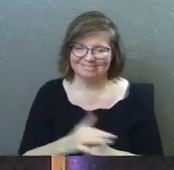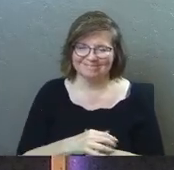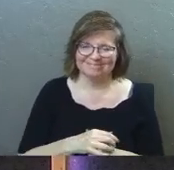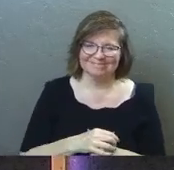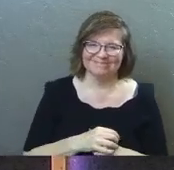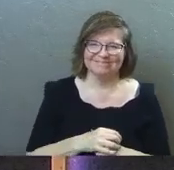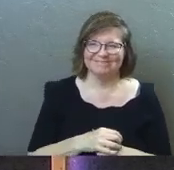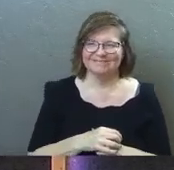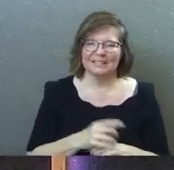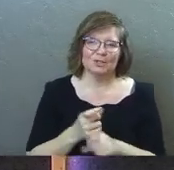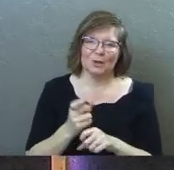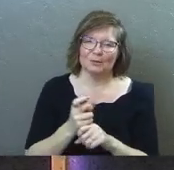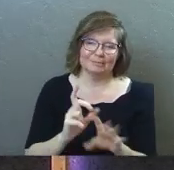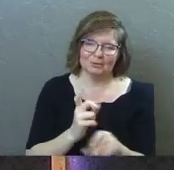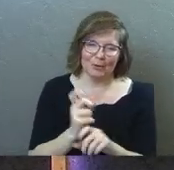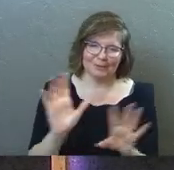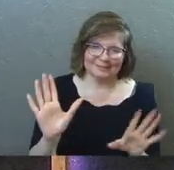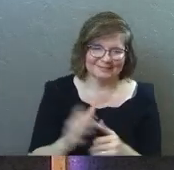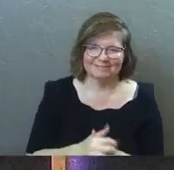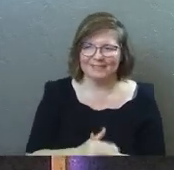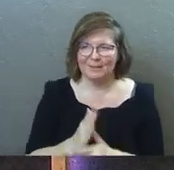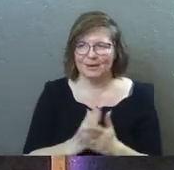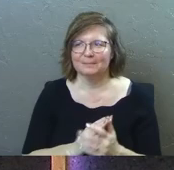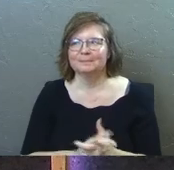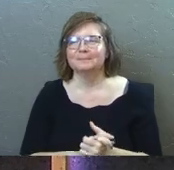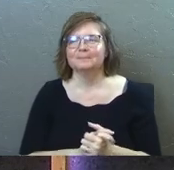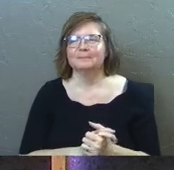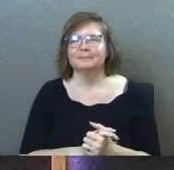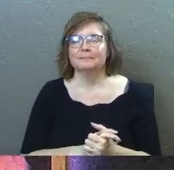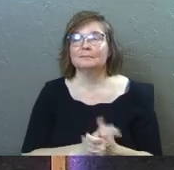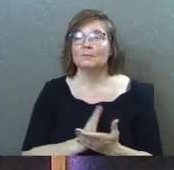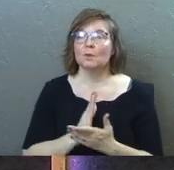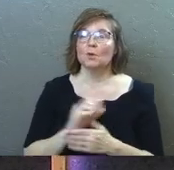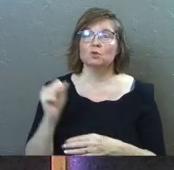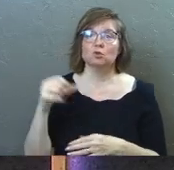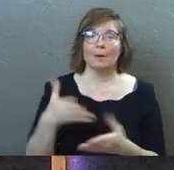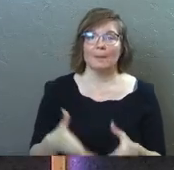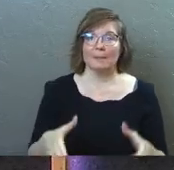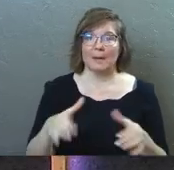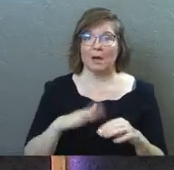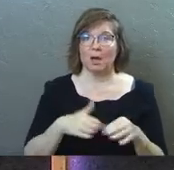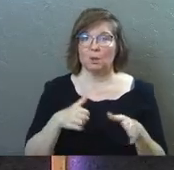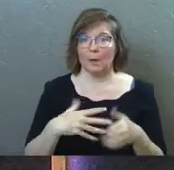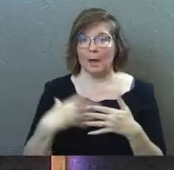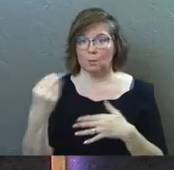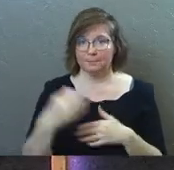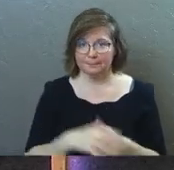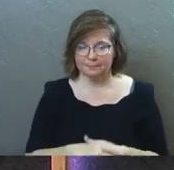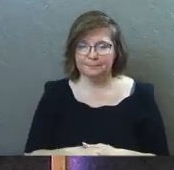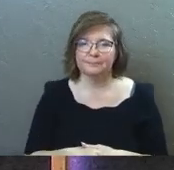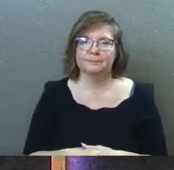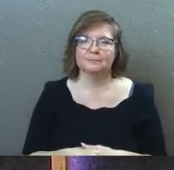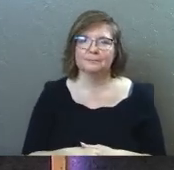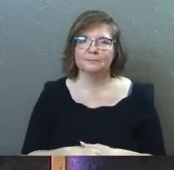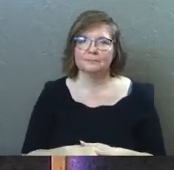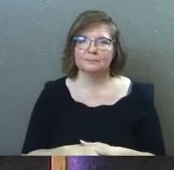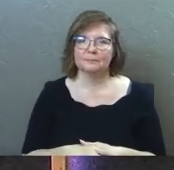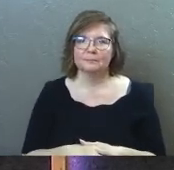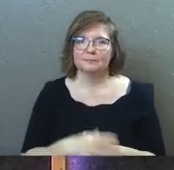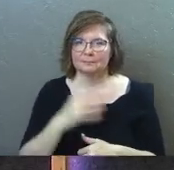Okay? Jokes, just jokes, that part. All right, drop it in the baskets on your way out.